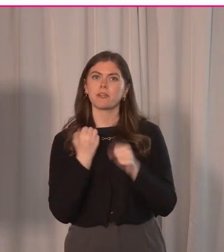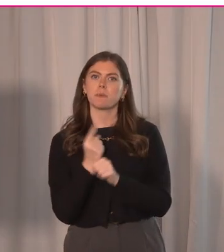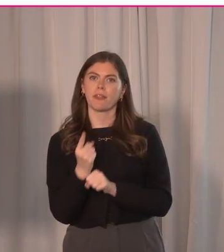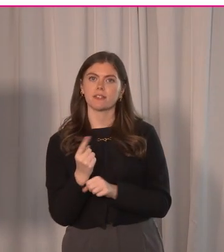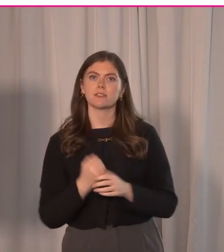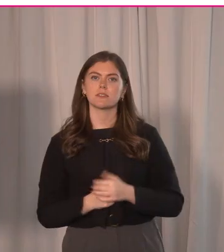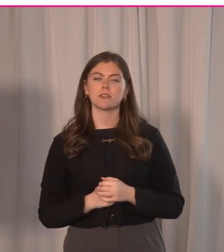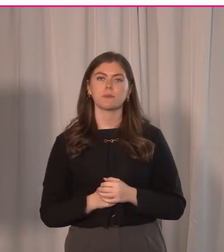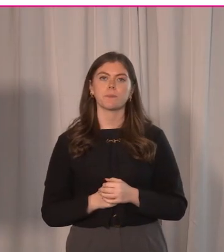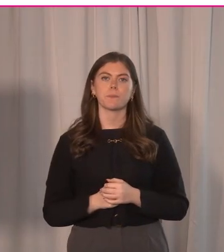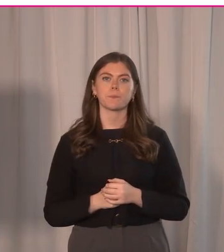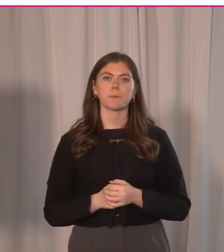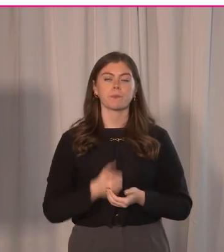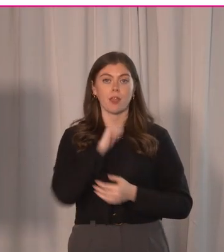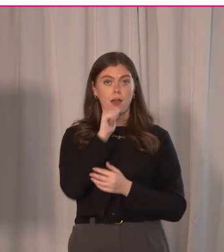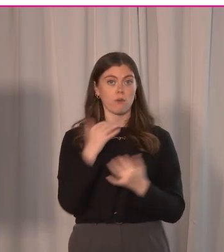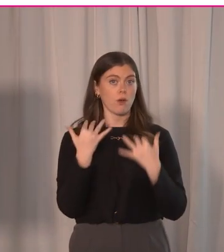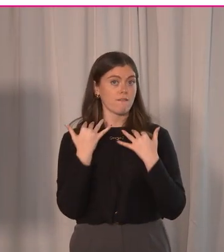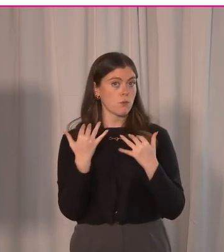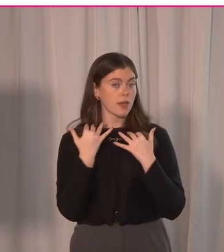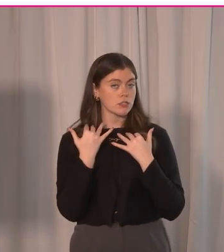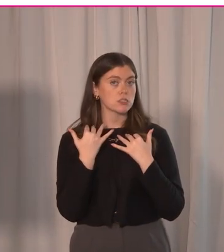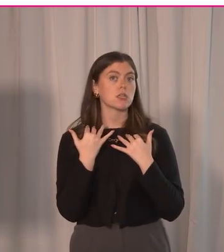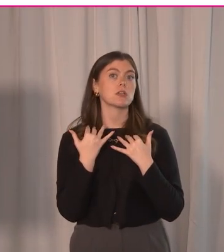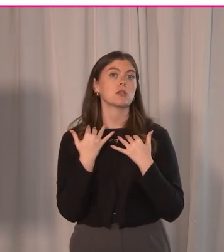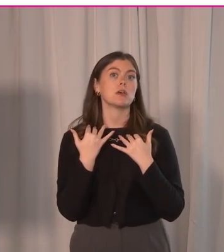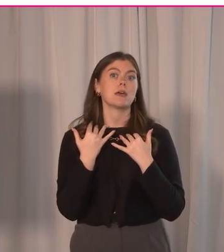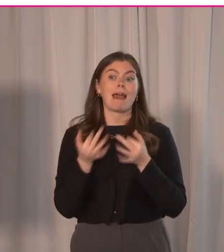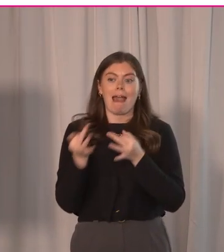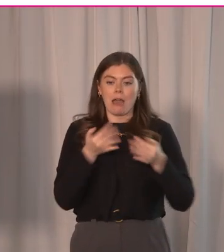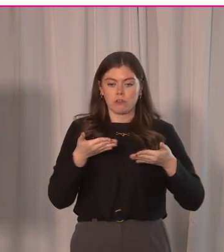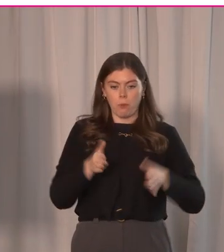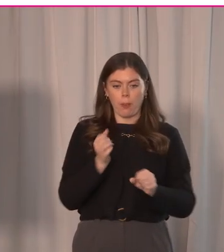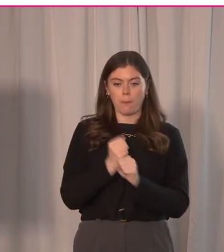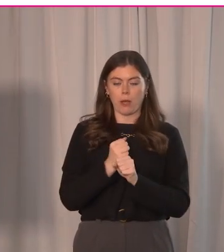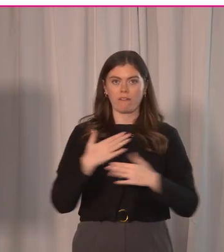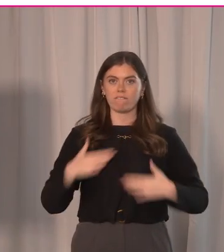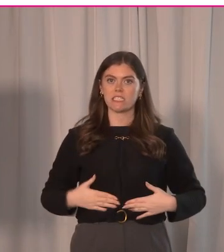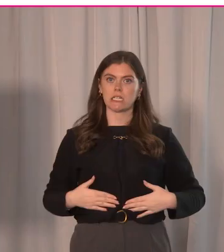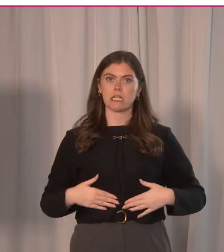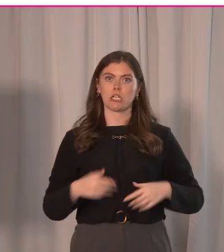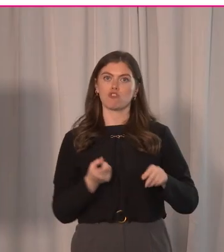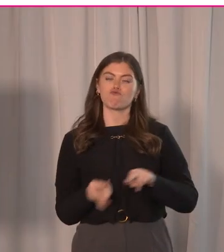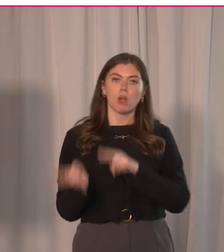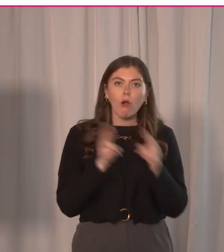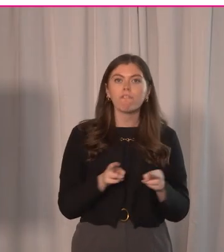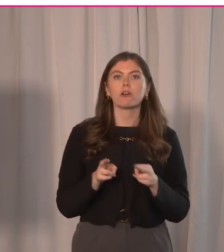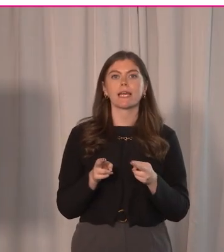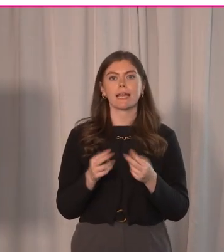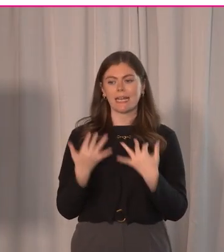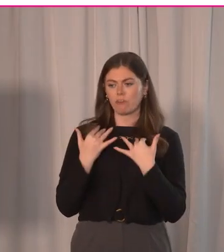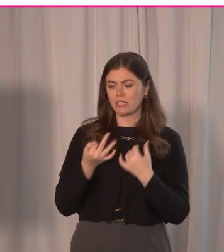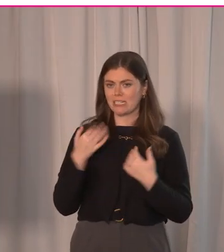They didn't get information in hospital after birth about physical recovery and information on whether they were worried